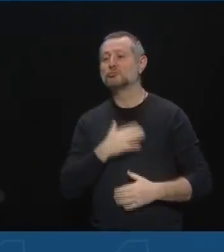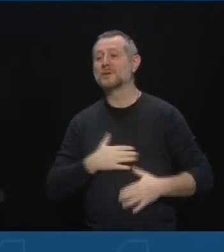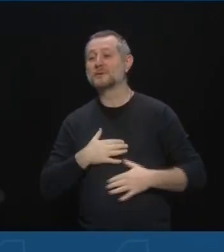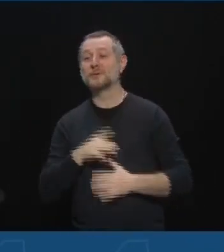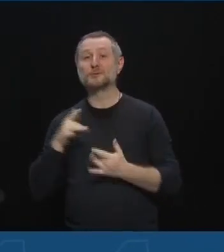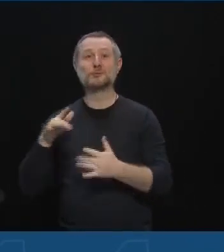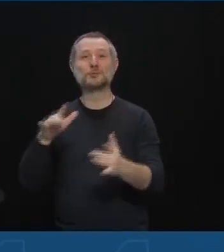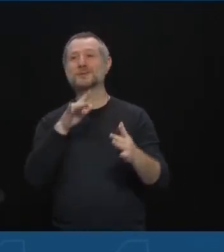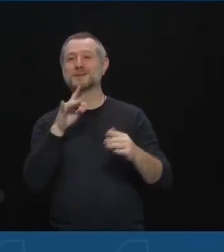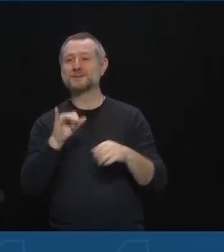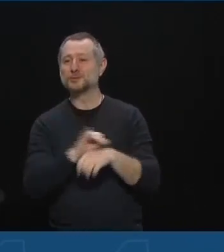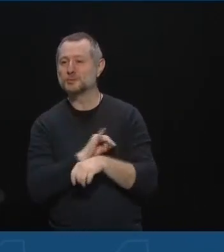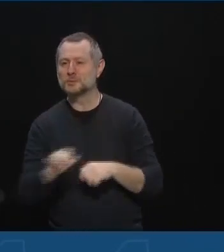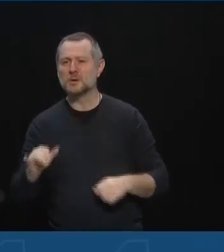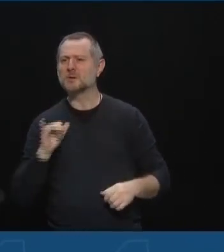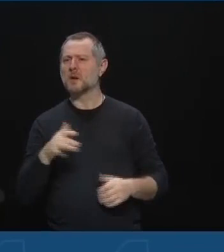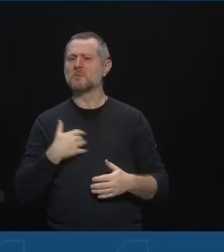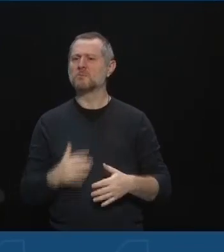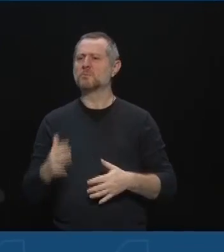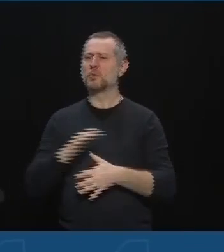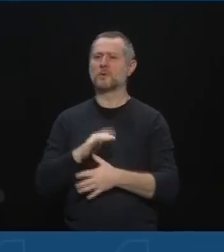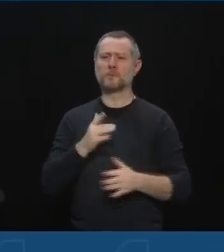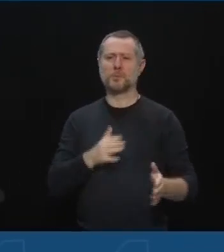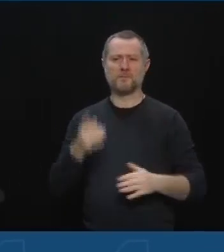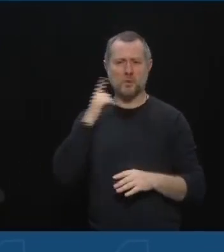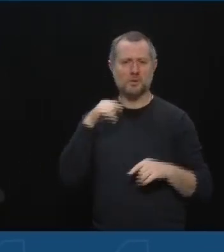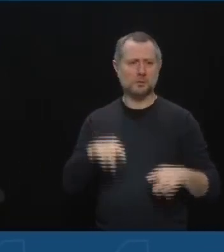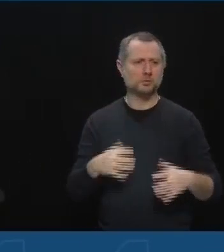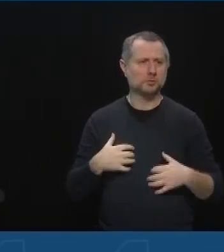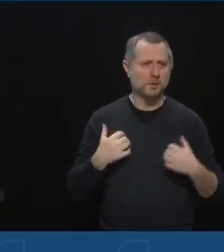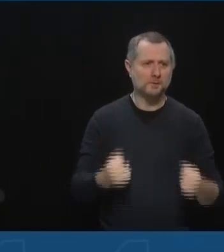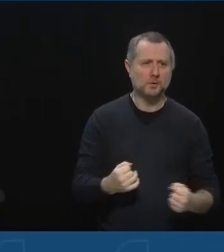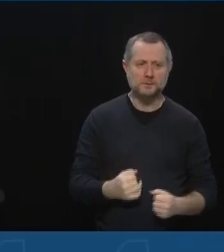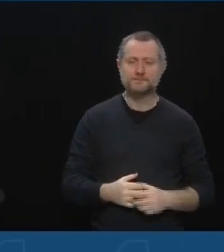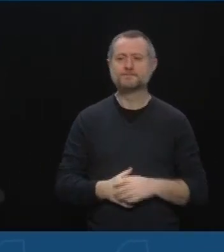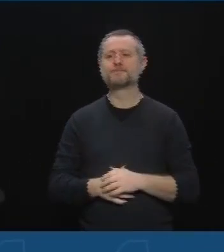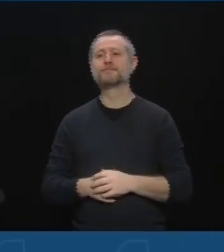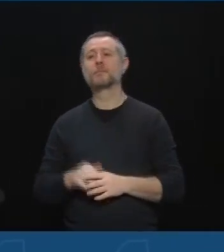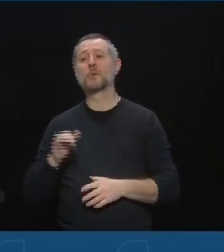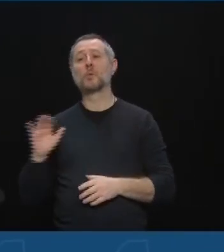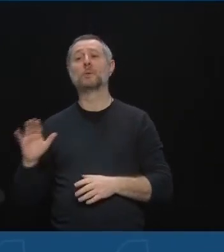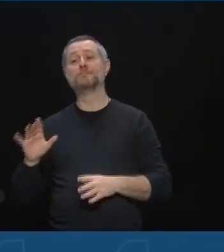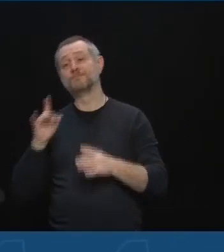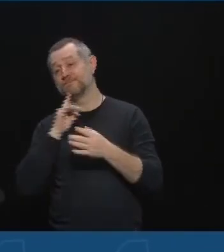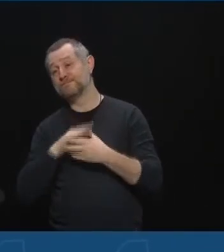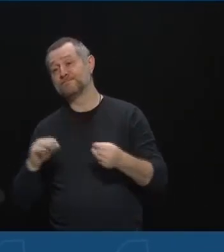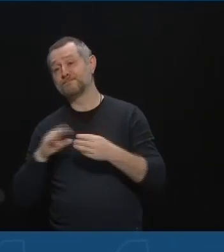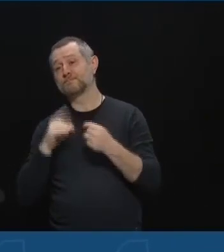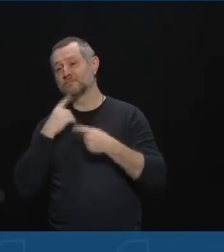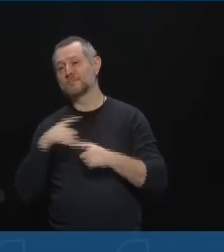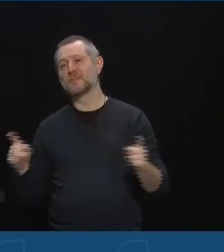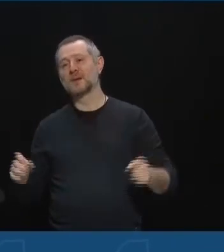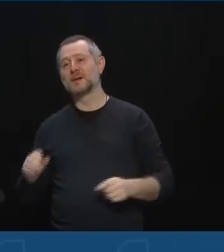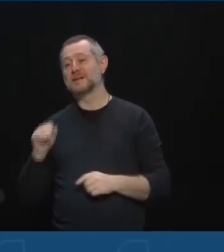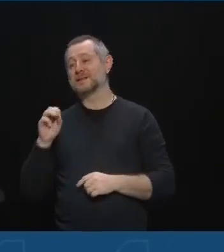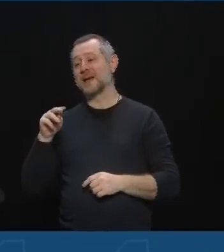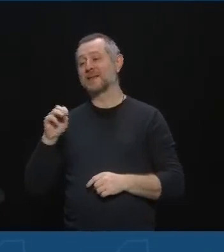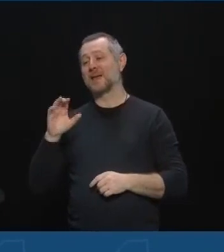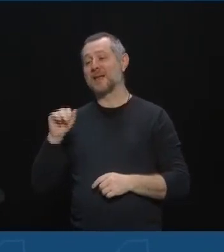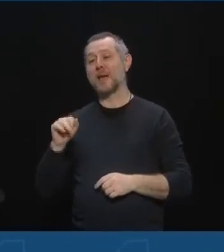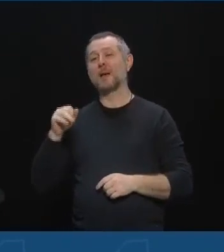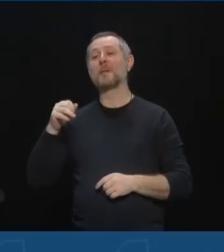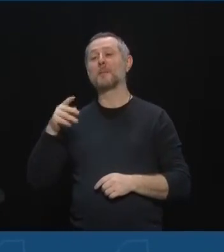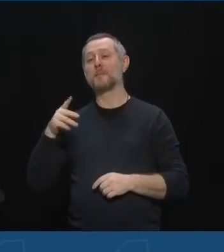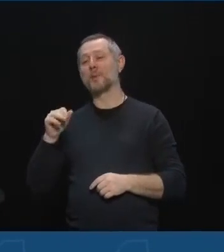is a primary piece of this recovery. And the investments announced today in the Seneca Park Zoo and Frontier Field by New York State